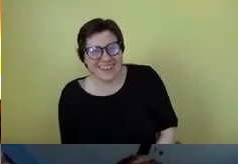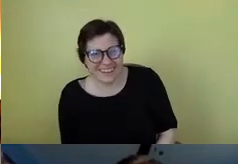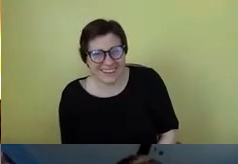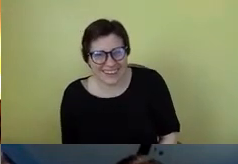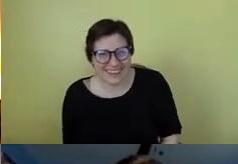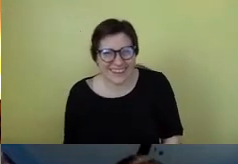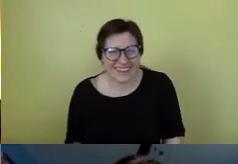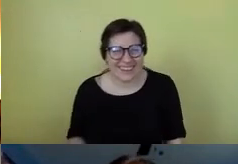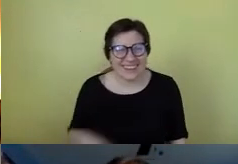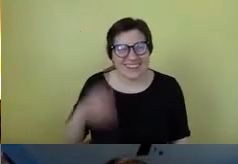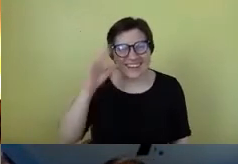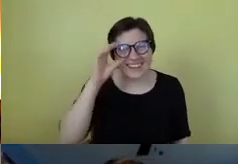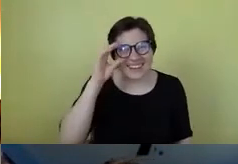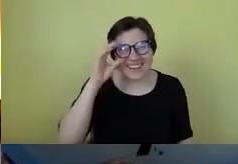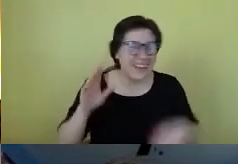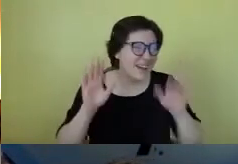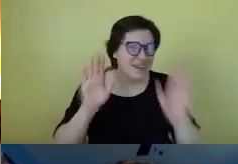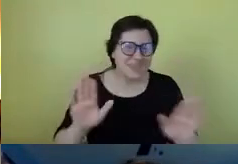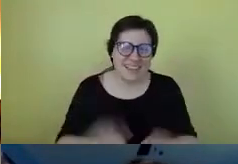Oh, that's amazing.